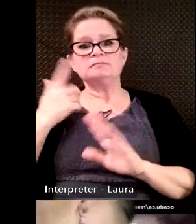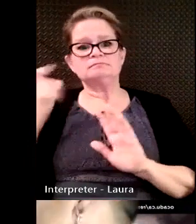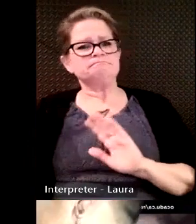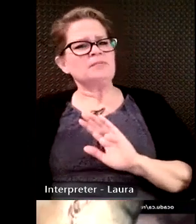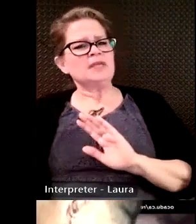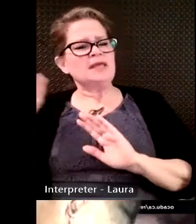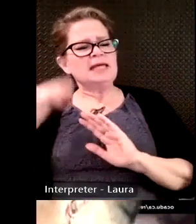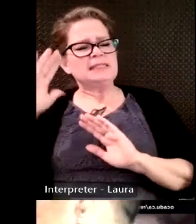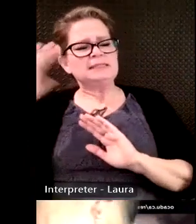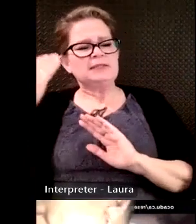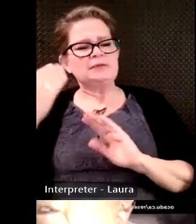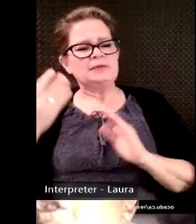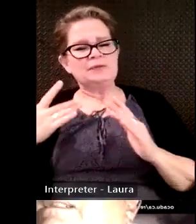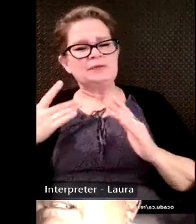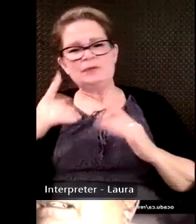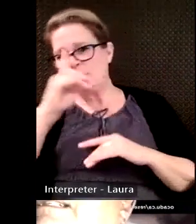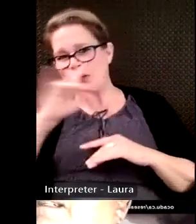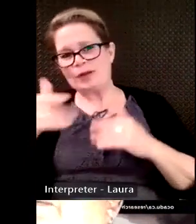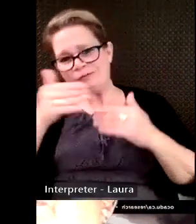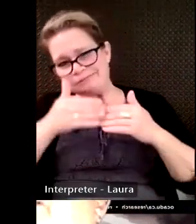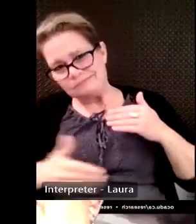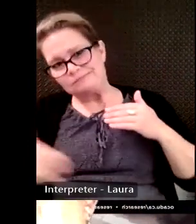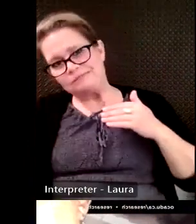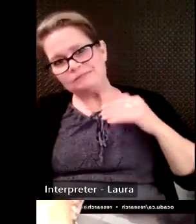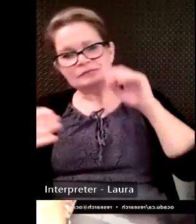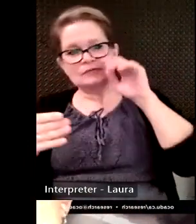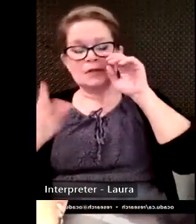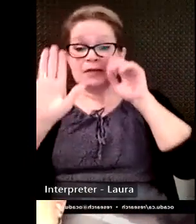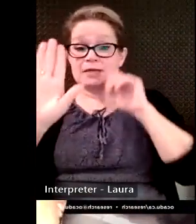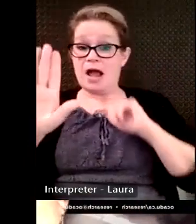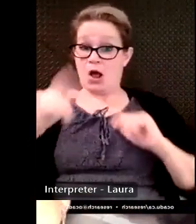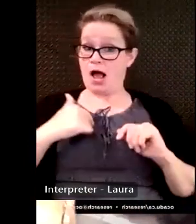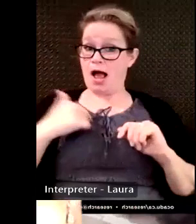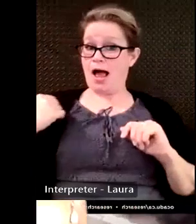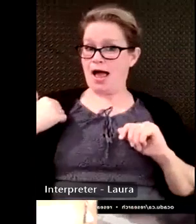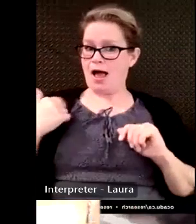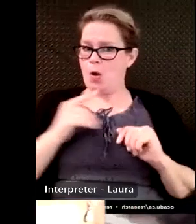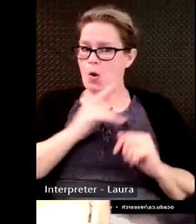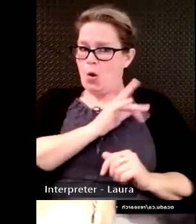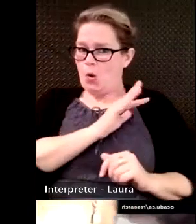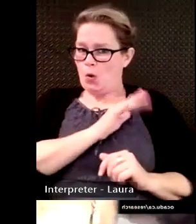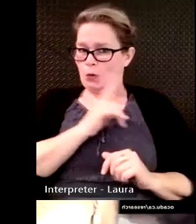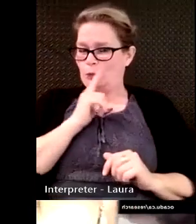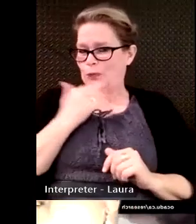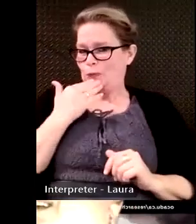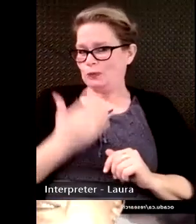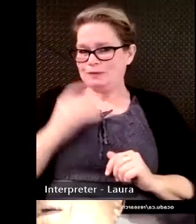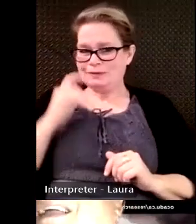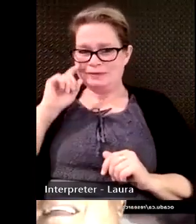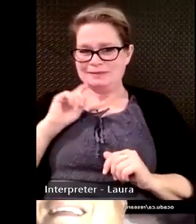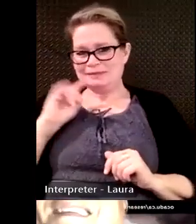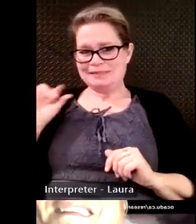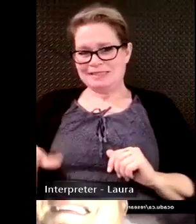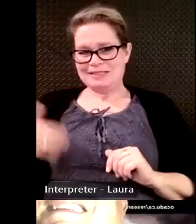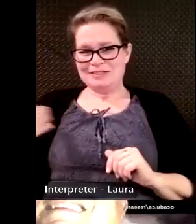All right, so I have a juicy and sexy presentation for you, which is highly theoretical.